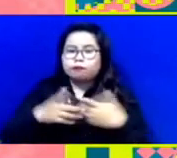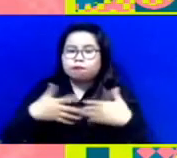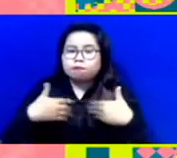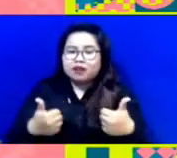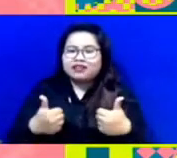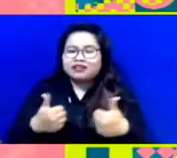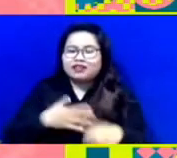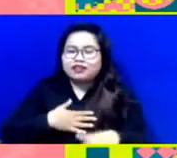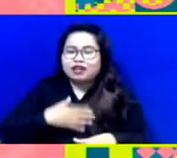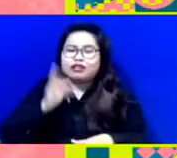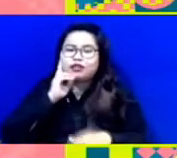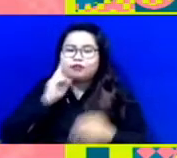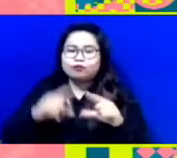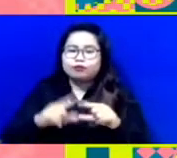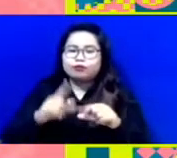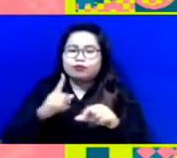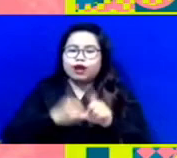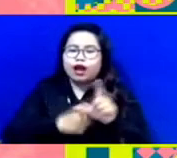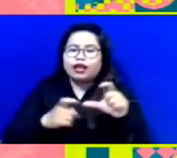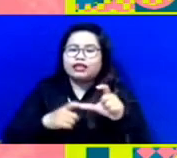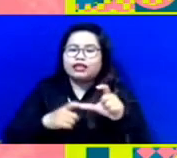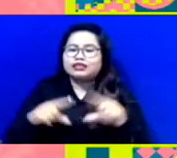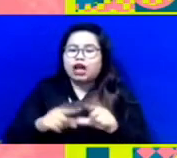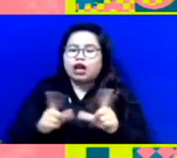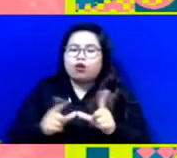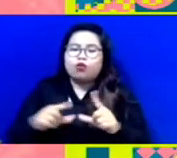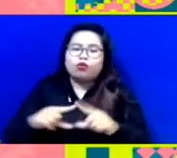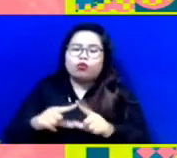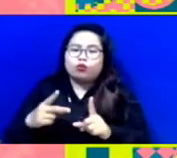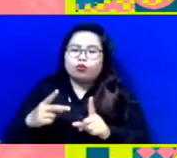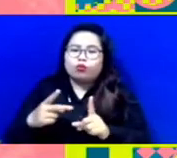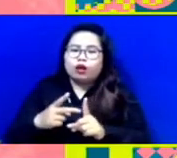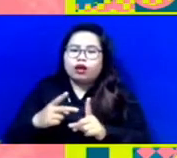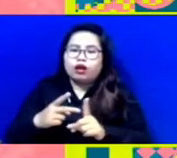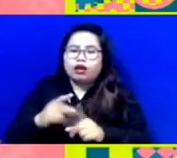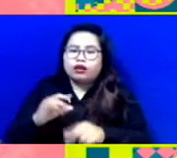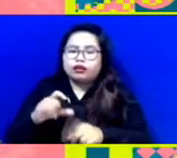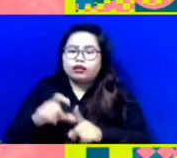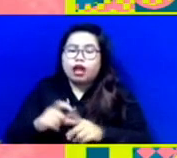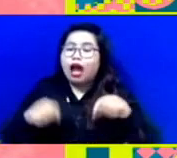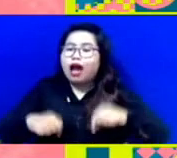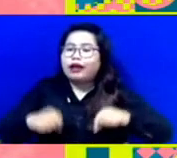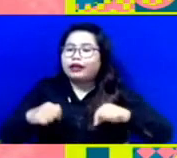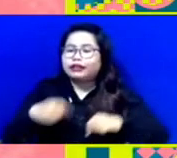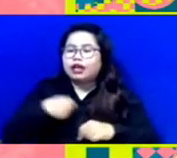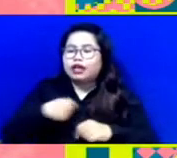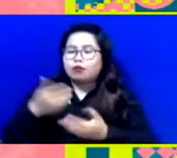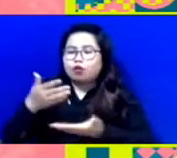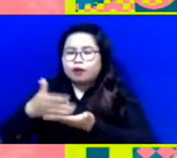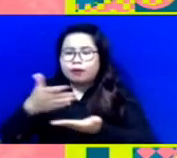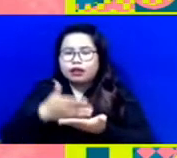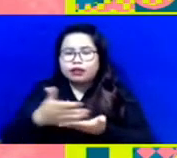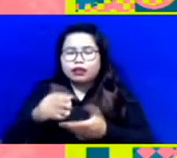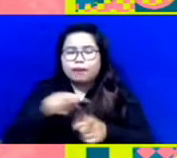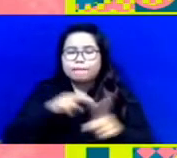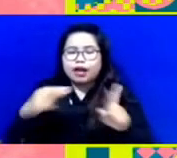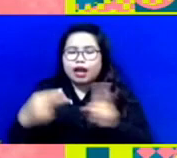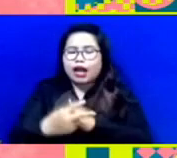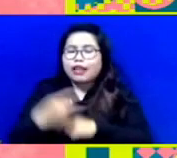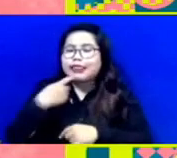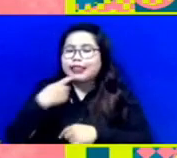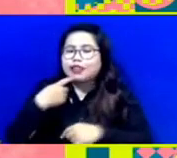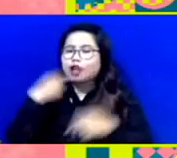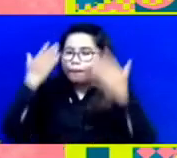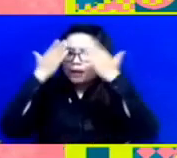Today I'm going to share with you some of my thoughts on Pancasila. Of course, as the ideology